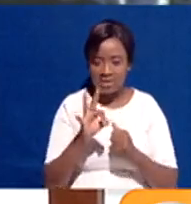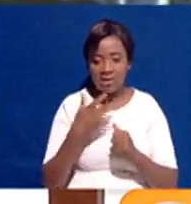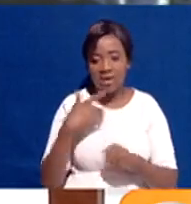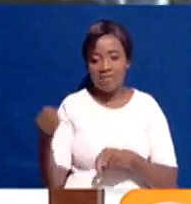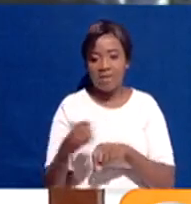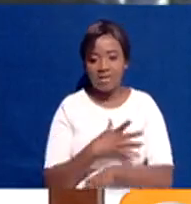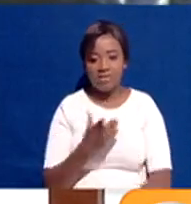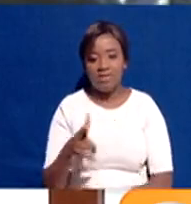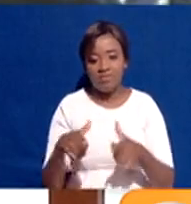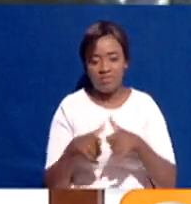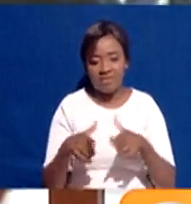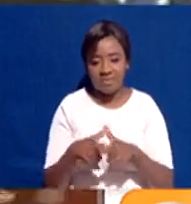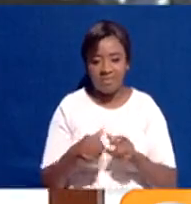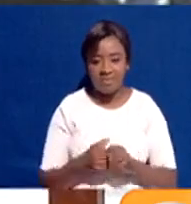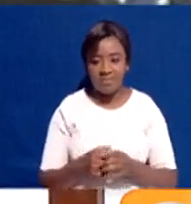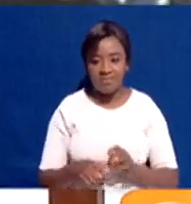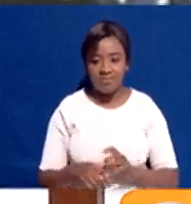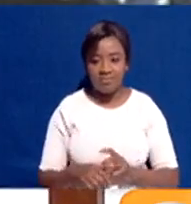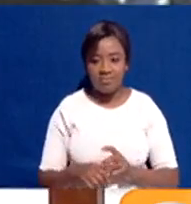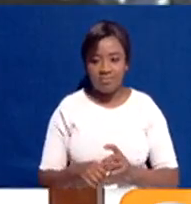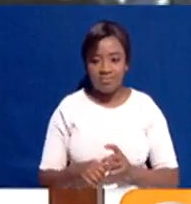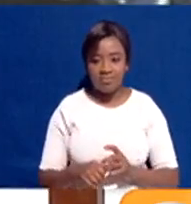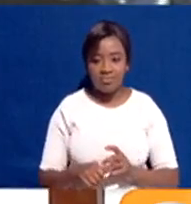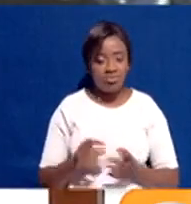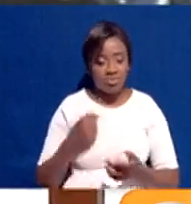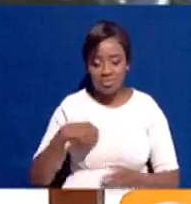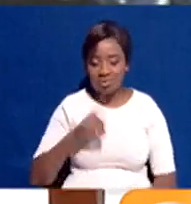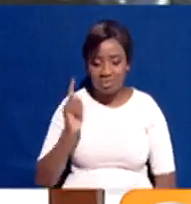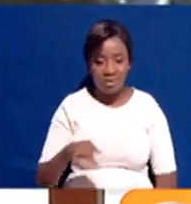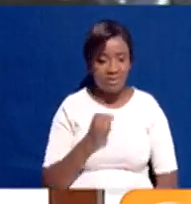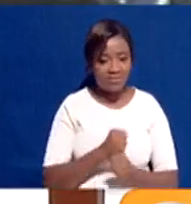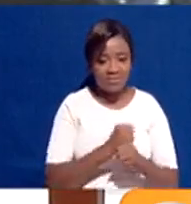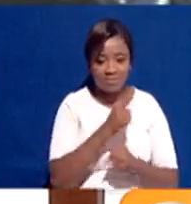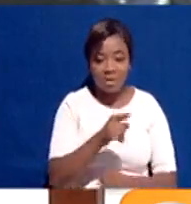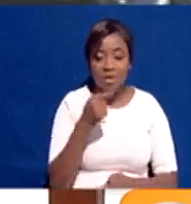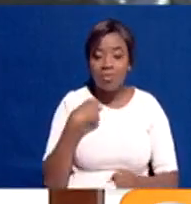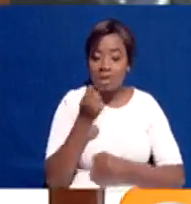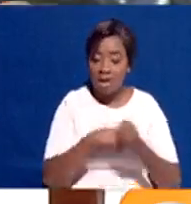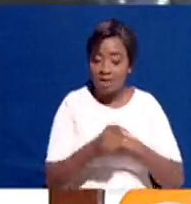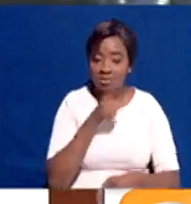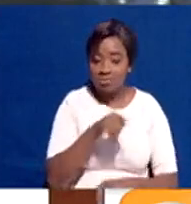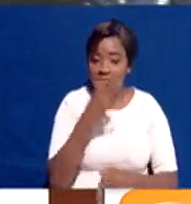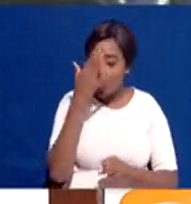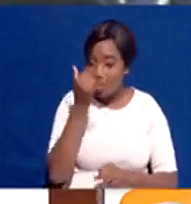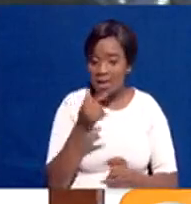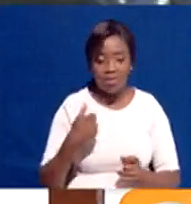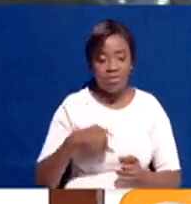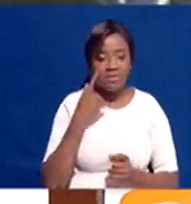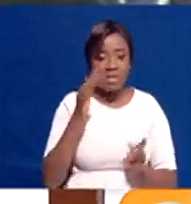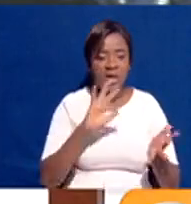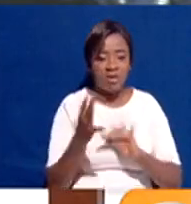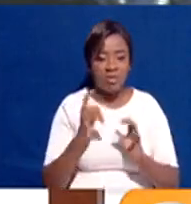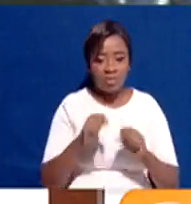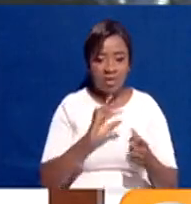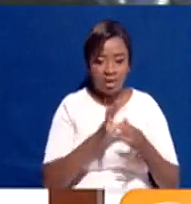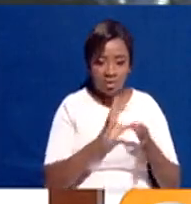that something that it is a calling that we have to do. So we do it based on how we can connect. That's why